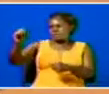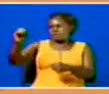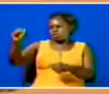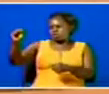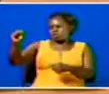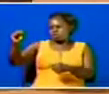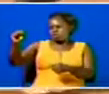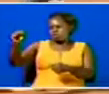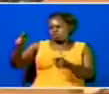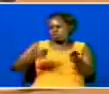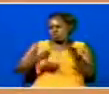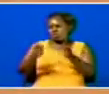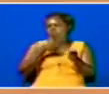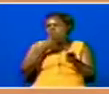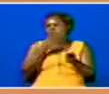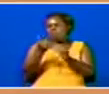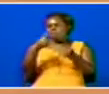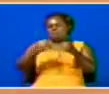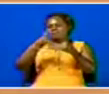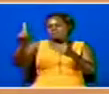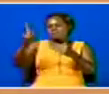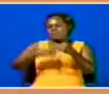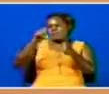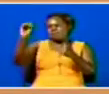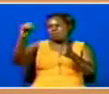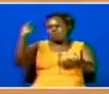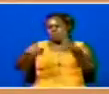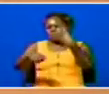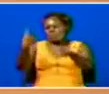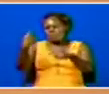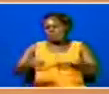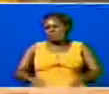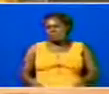Shah dominated the boys' tournament with a 6-1-6-0 win.